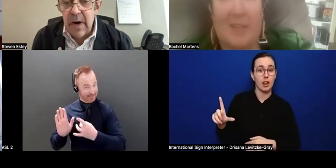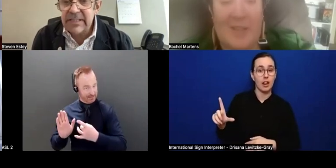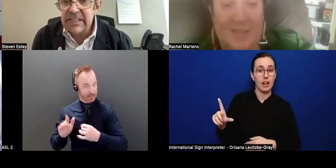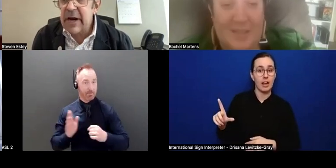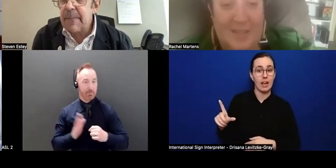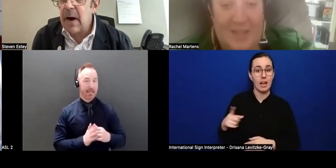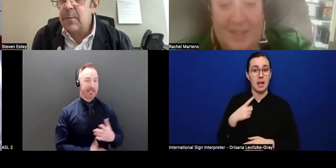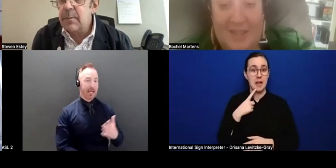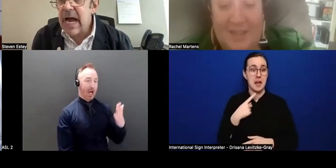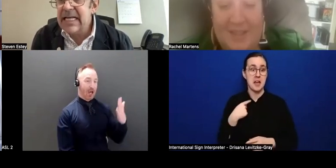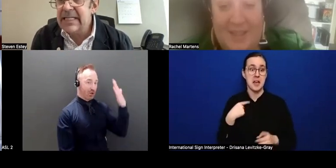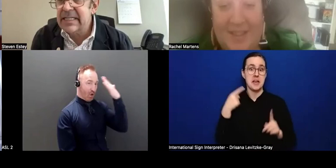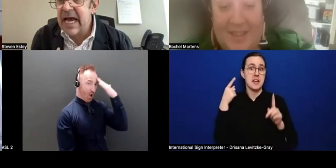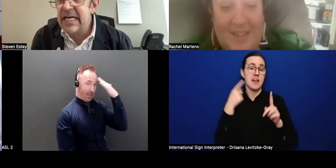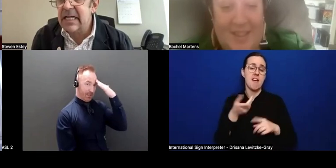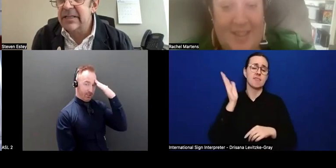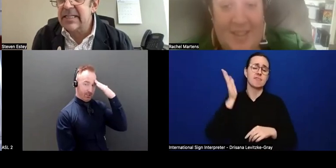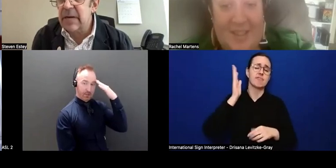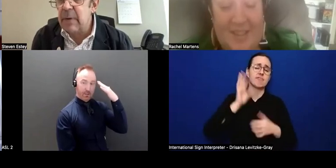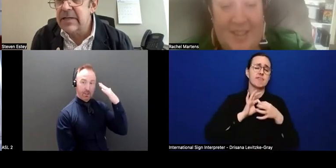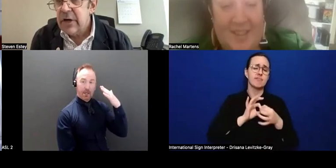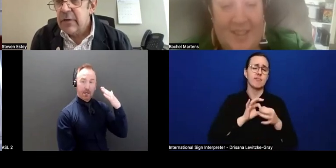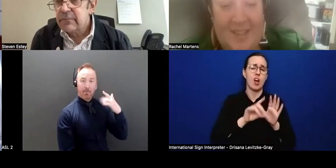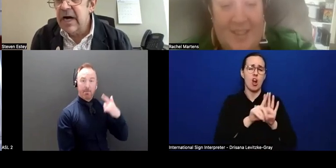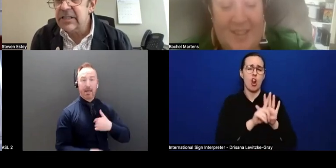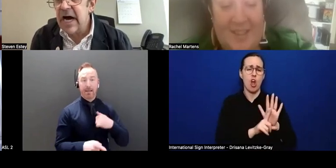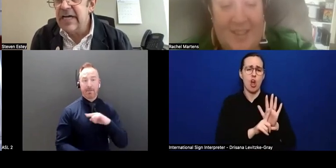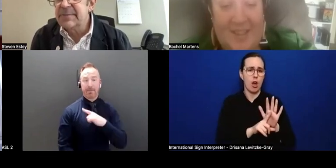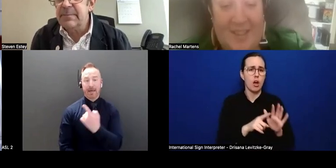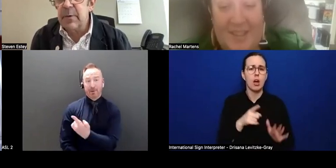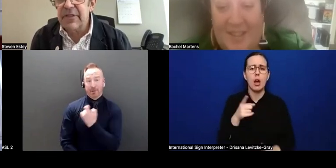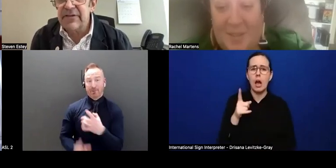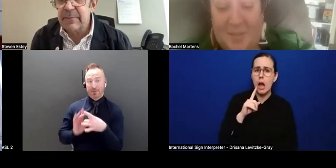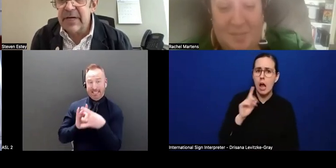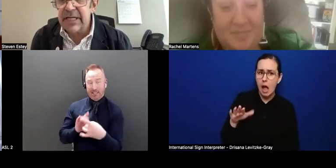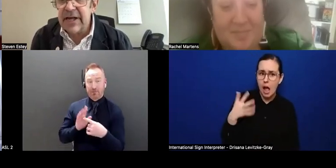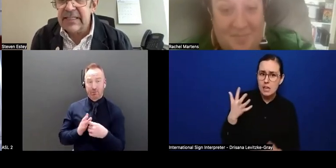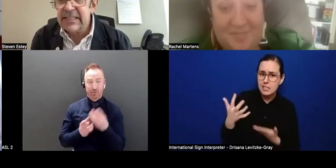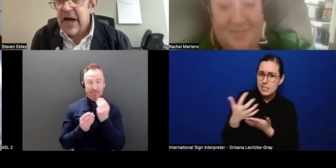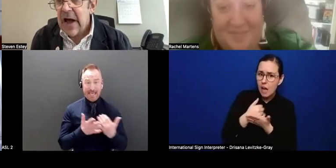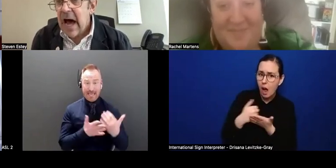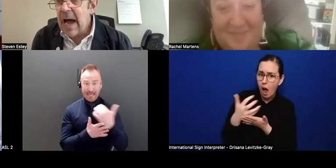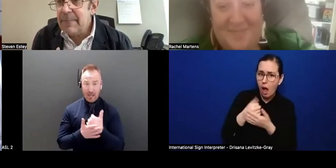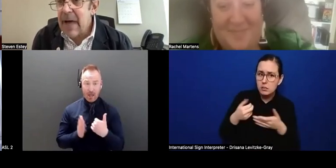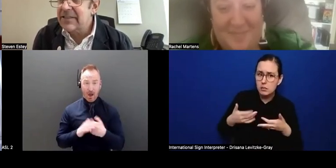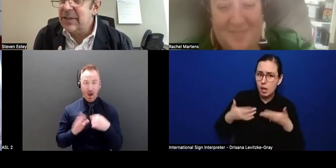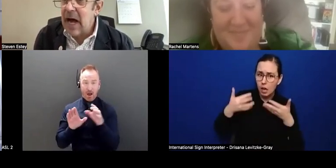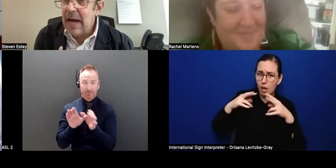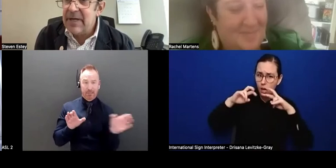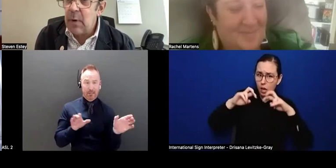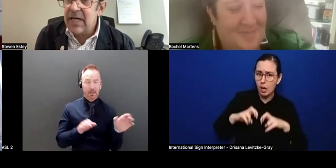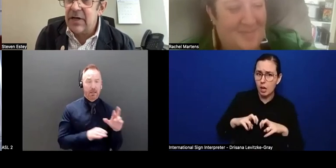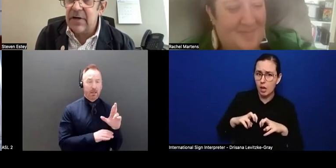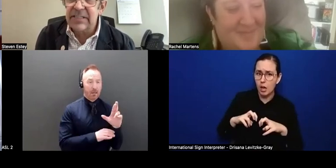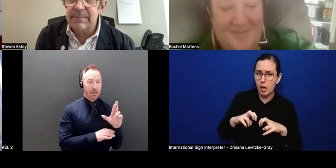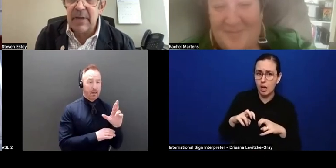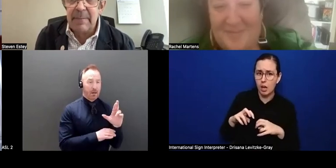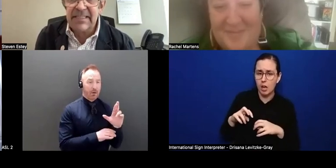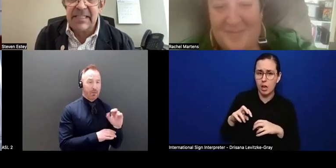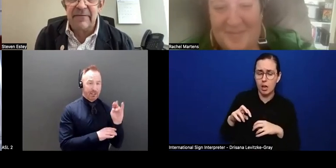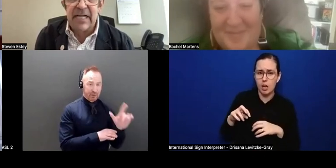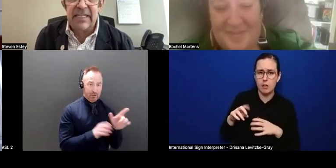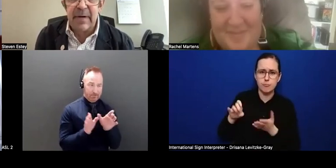pandemic. question about any data collected upon racialized people with disabilities. I'd be quite curious